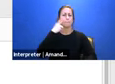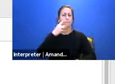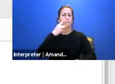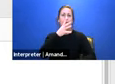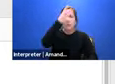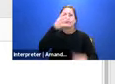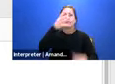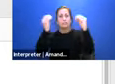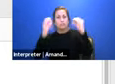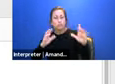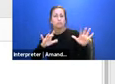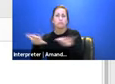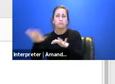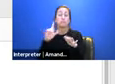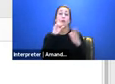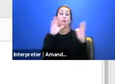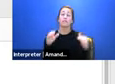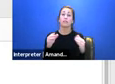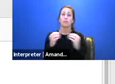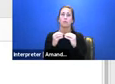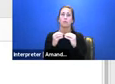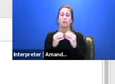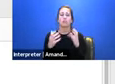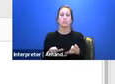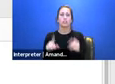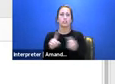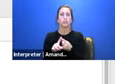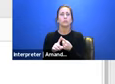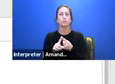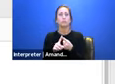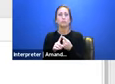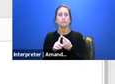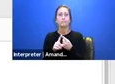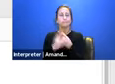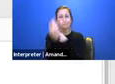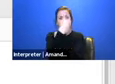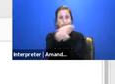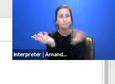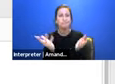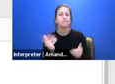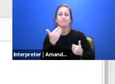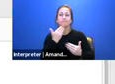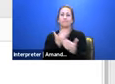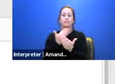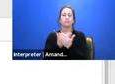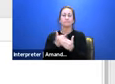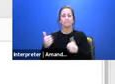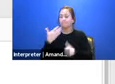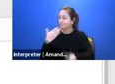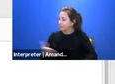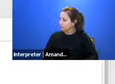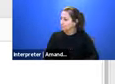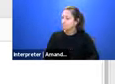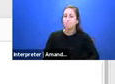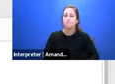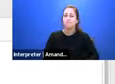a chance to really get into that. So really appreciate that input. That's important. Thank you. That's good. All